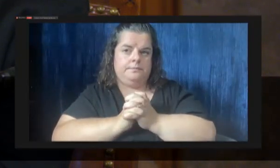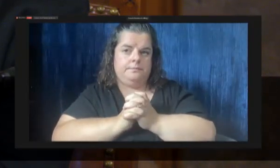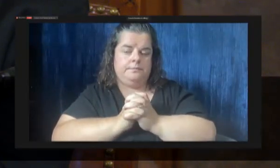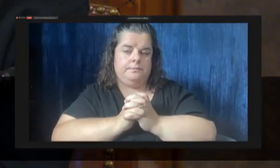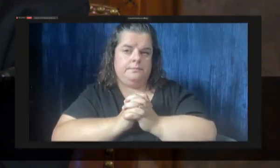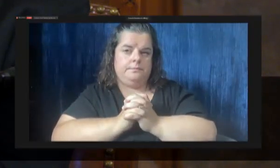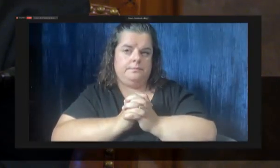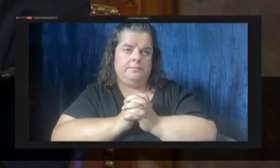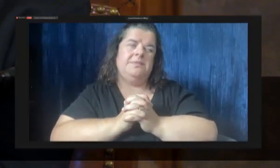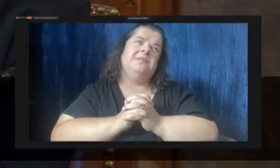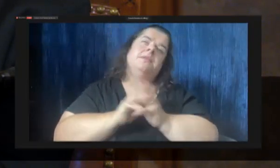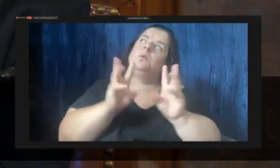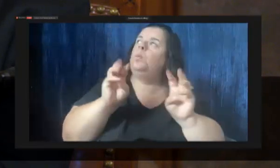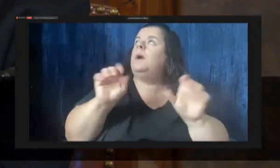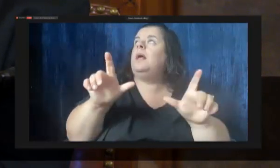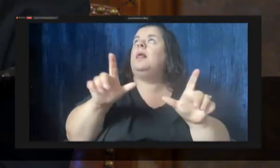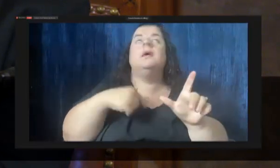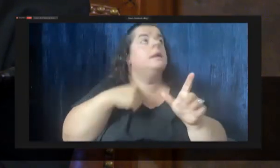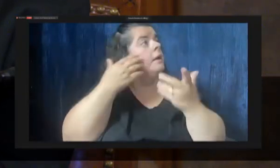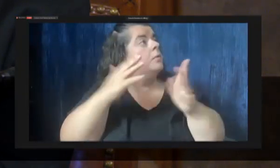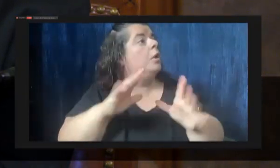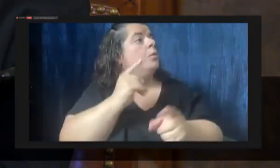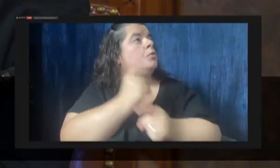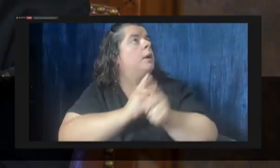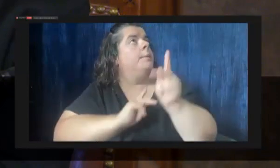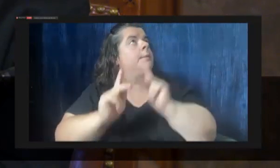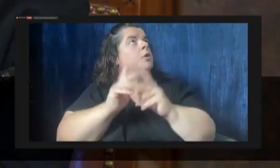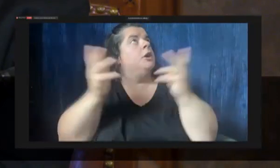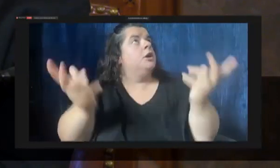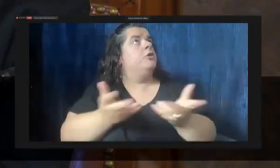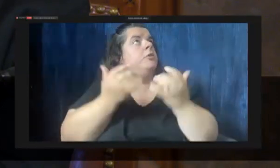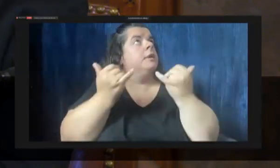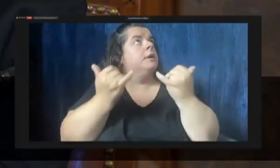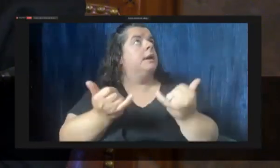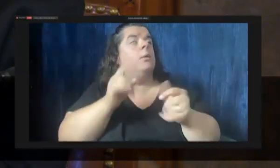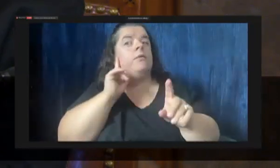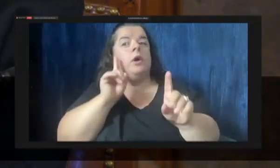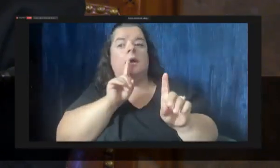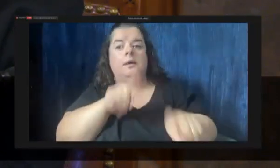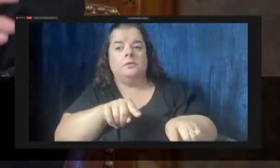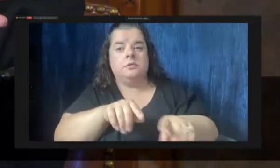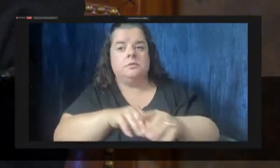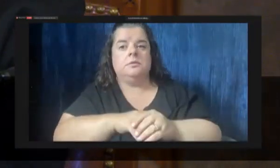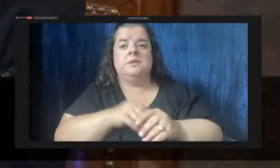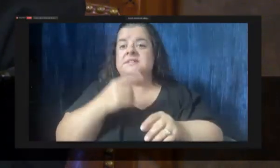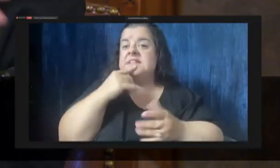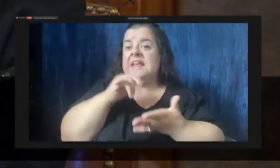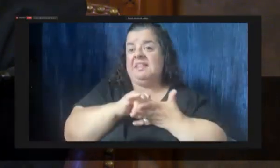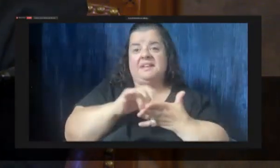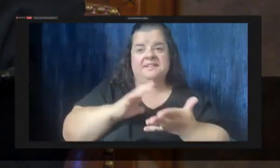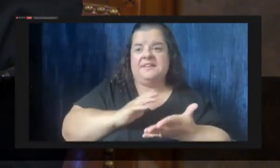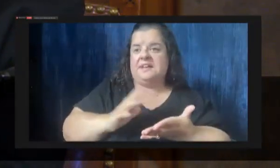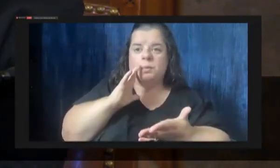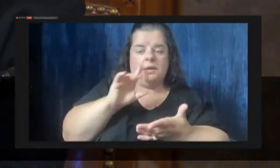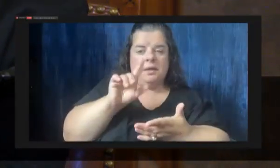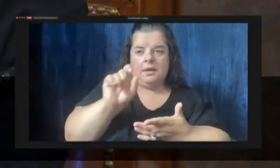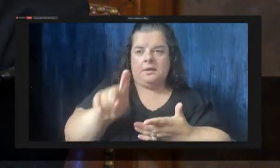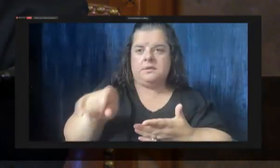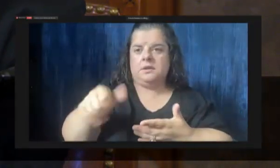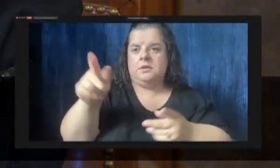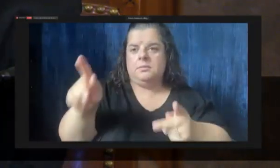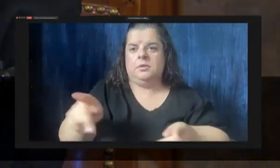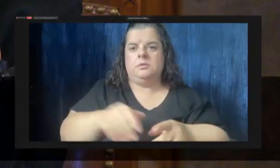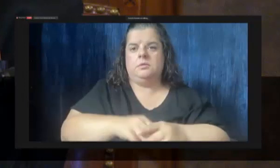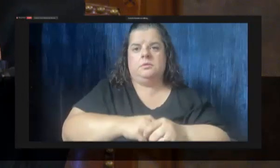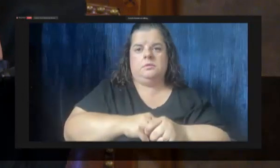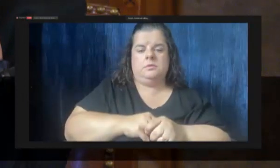well, I don't know if the right people are at the table at this point to answer, and if not, just say so and we'll address it in the next